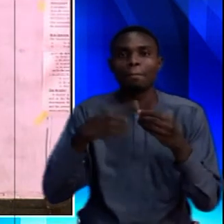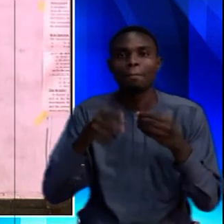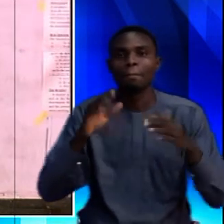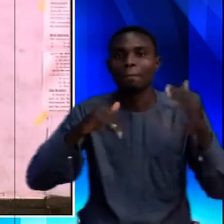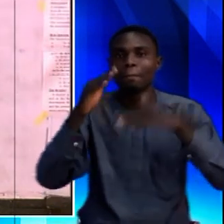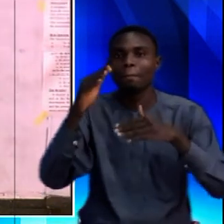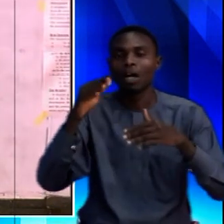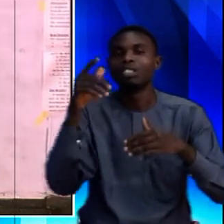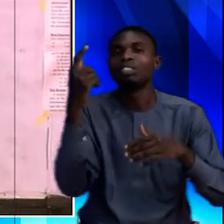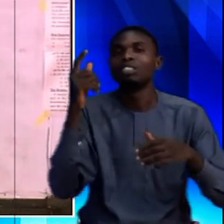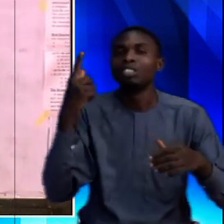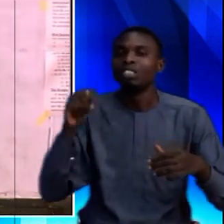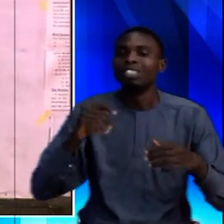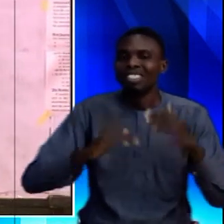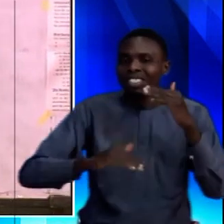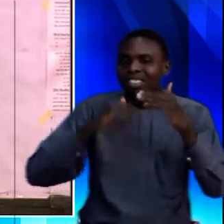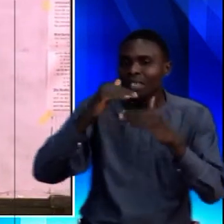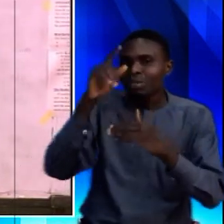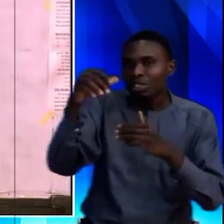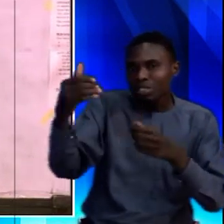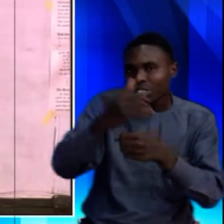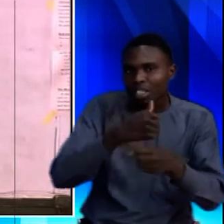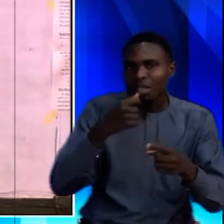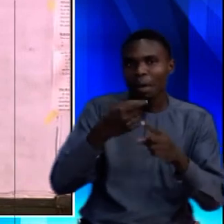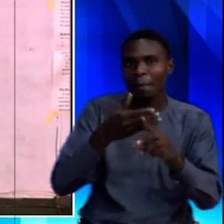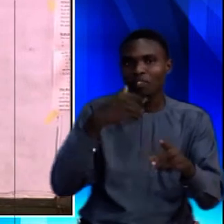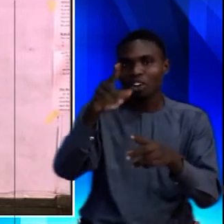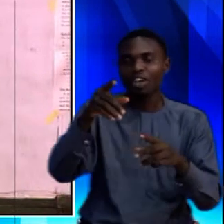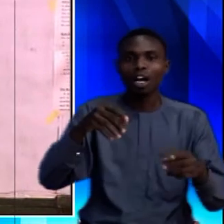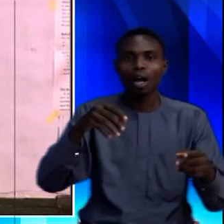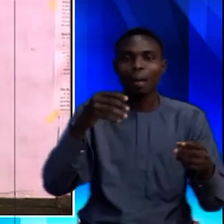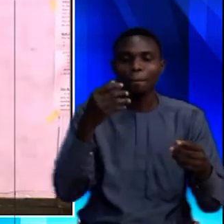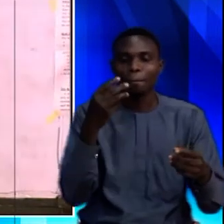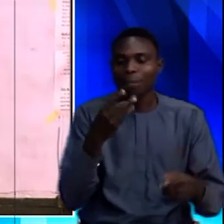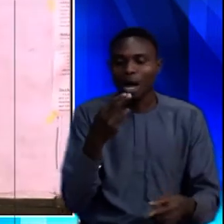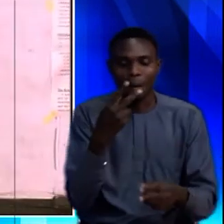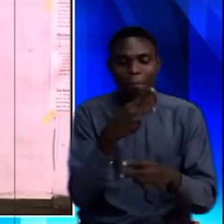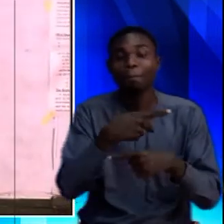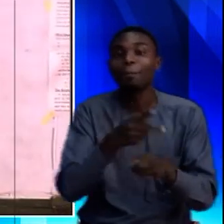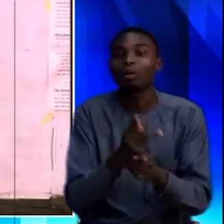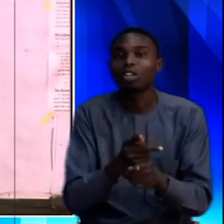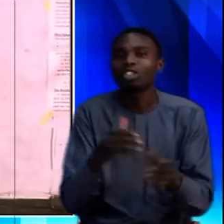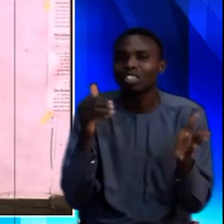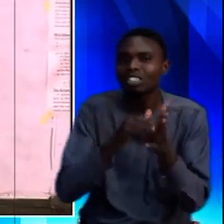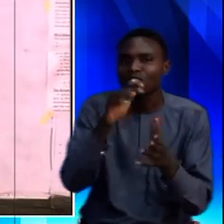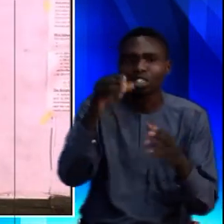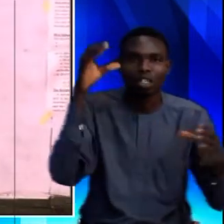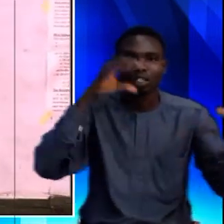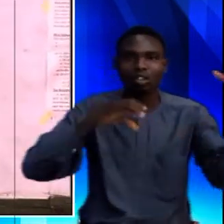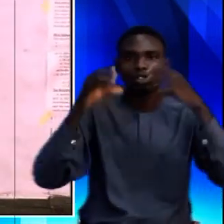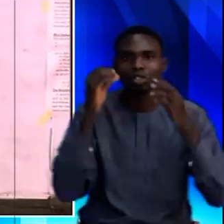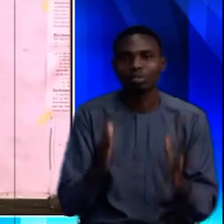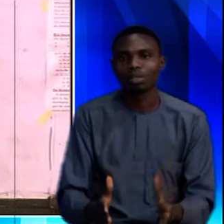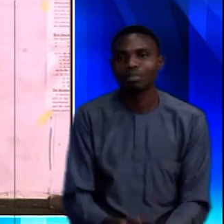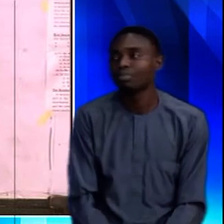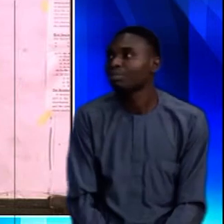that you take before the product reach the consumer. Then goods here, when we say goods, we're talking about the products, and